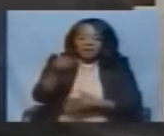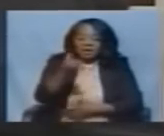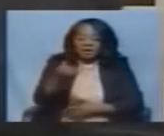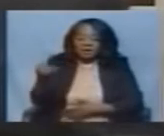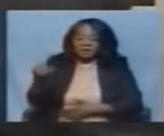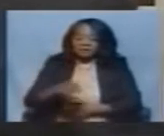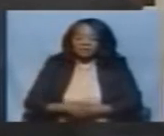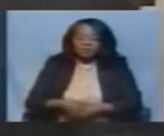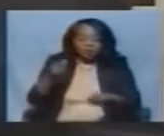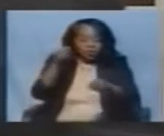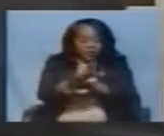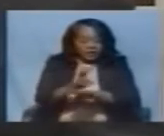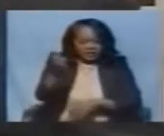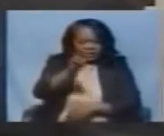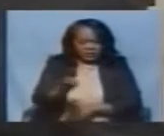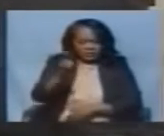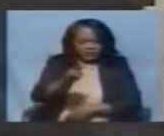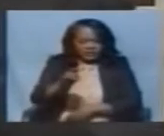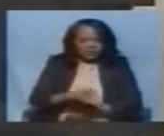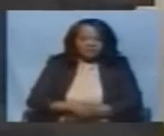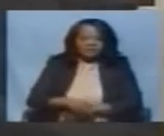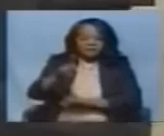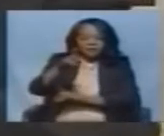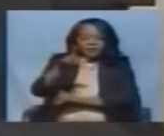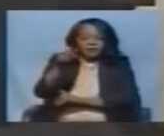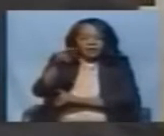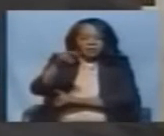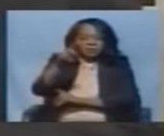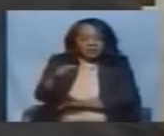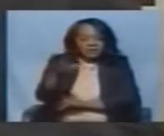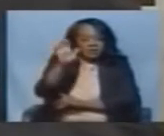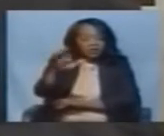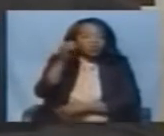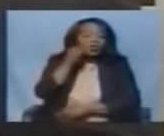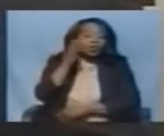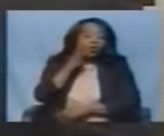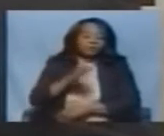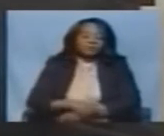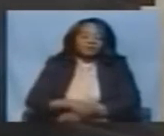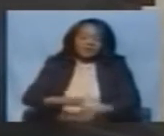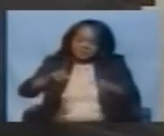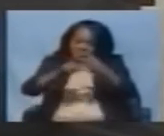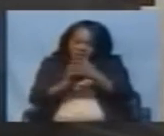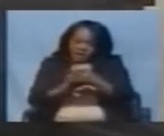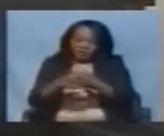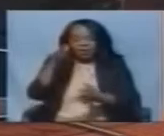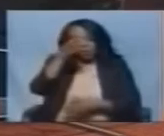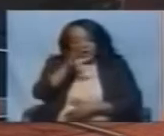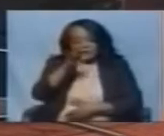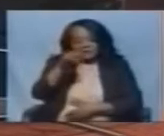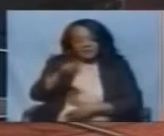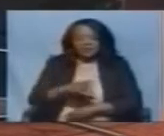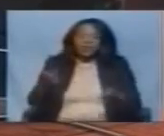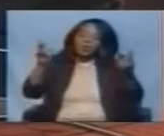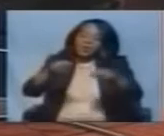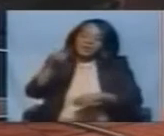is only used for the plant in your house? So you see, from the beginning, there could be corruption there. When you insist on having professionals in the